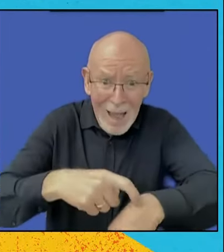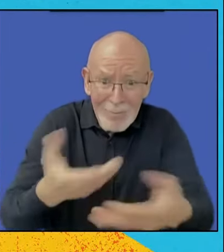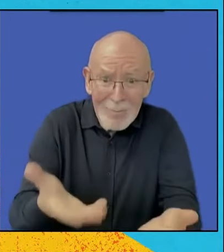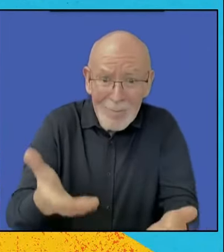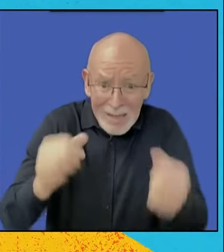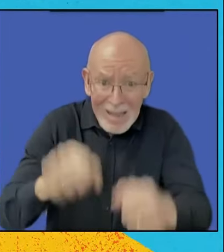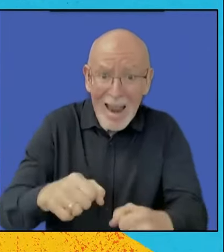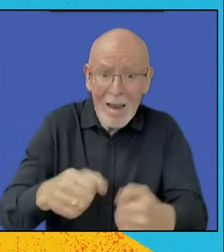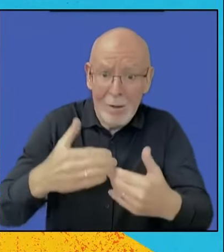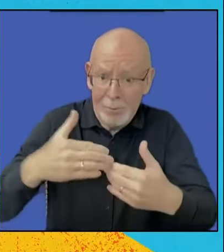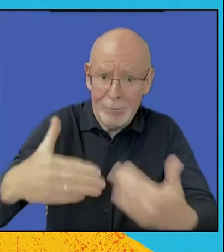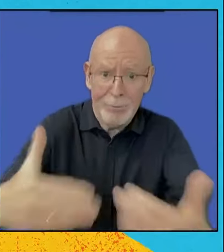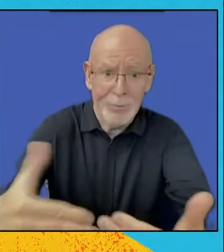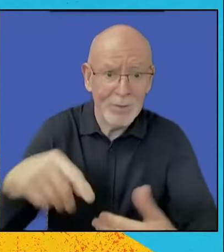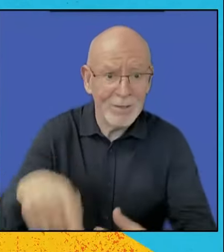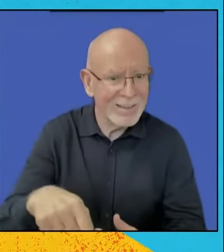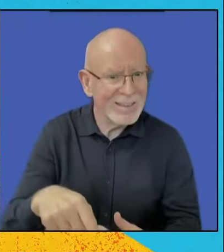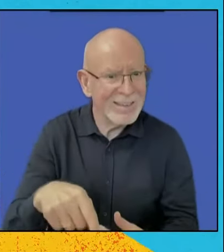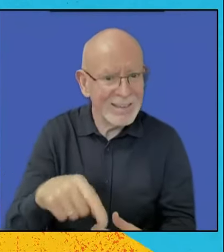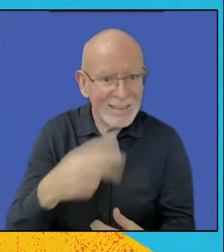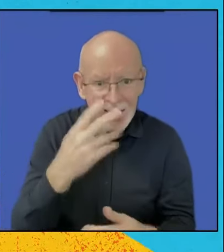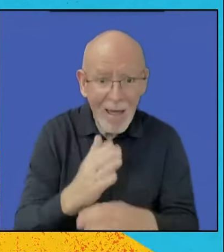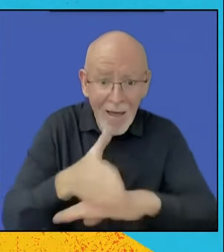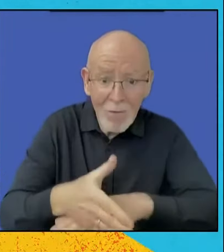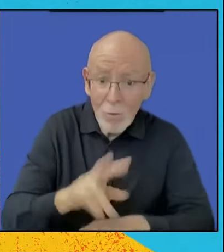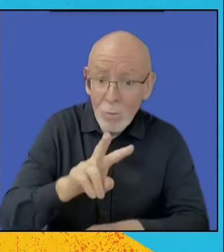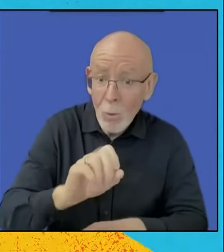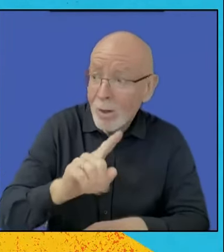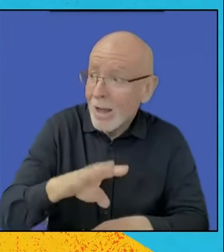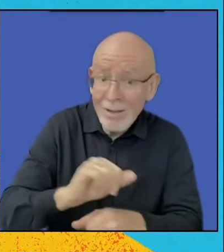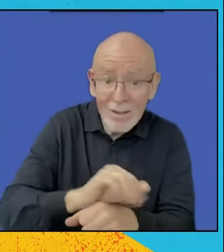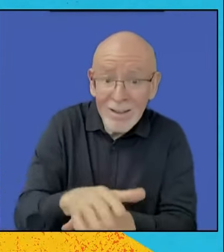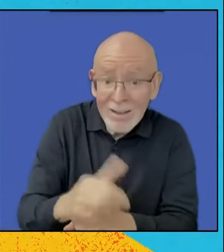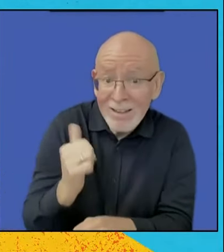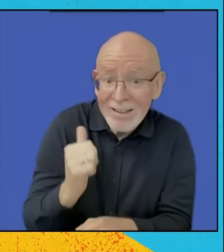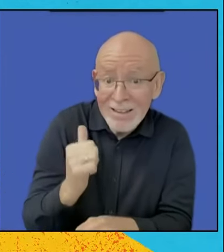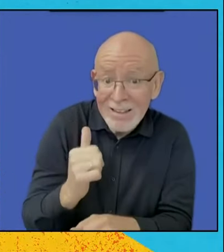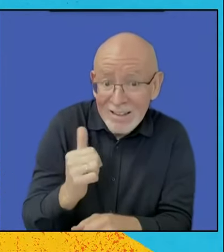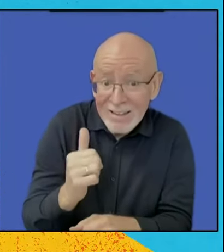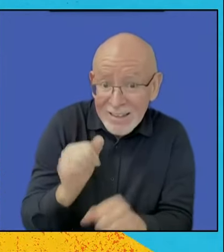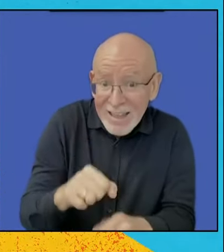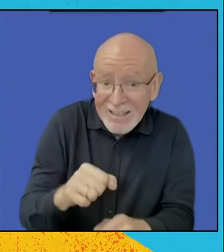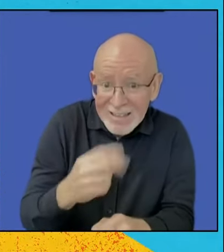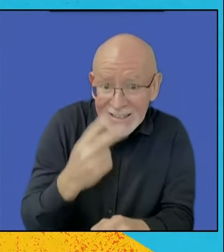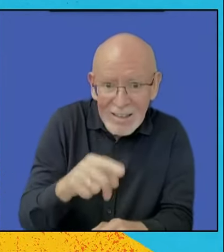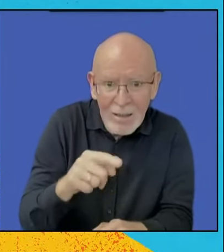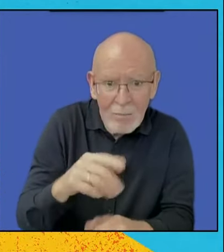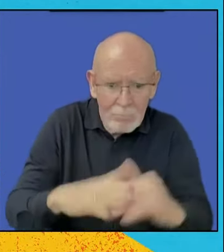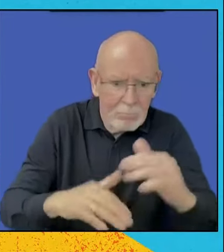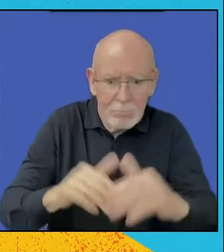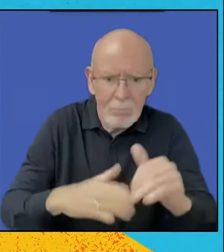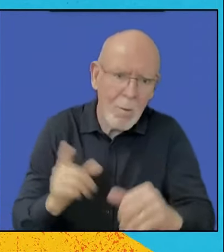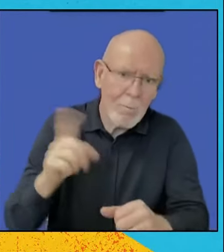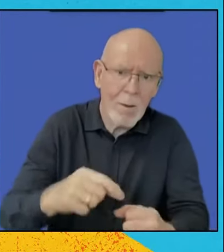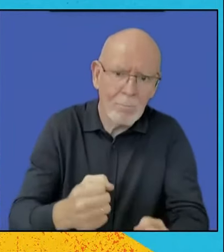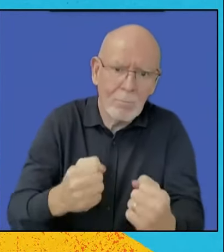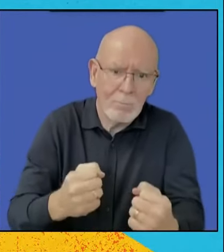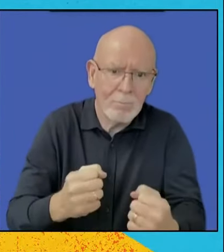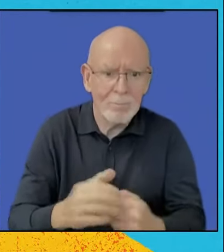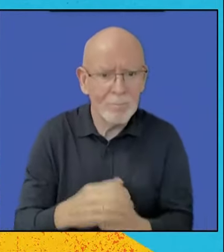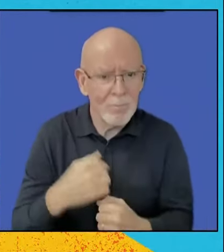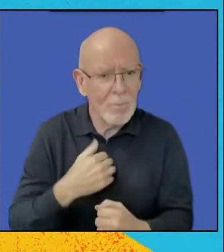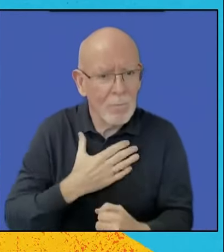post-COVID-19 era, we cannot allow the creation of a cemetery of youth ideas, which will put the 2030 agenda in jeopardy.